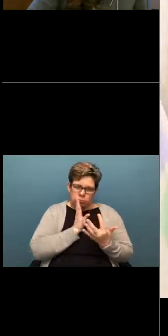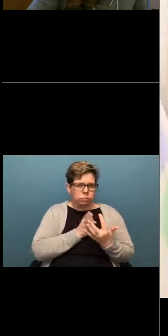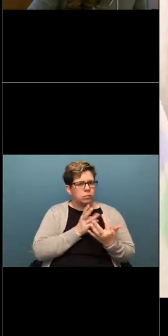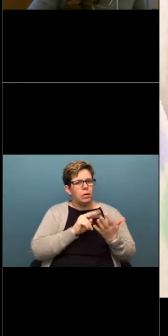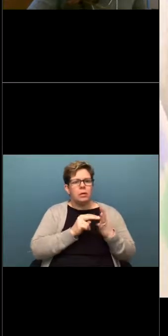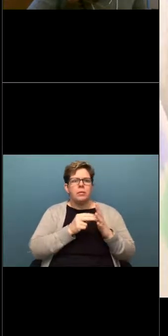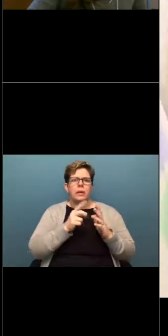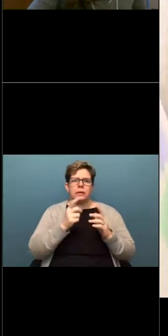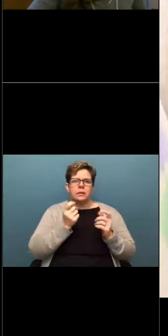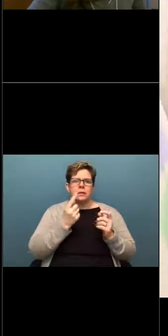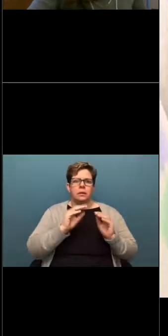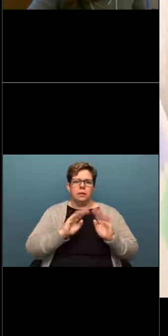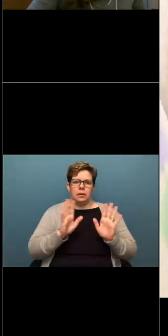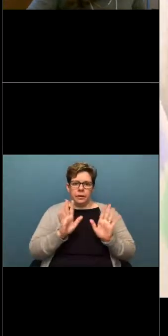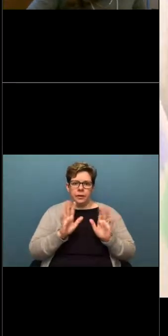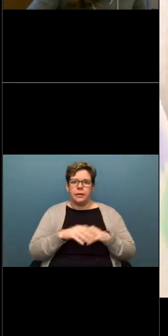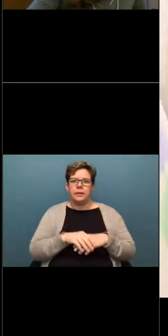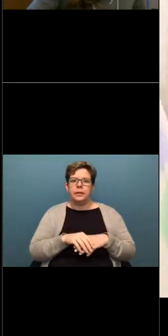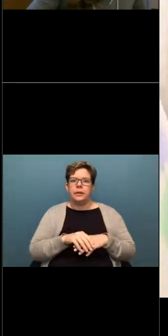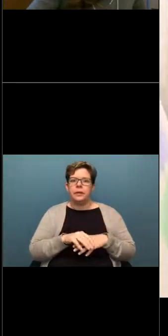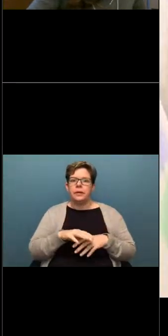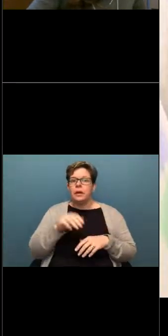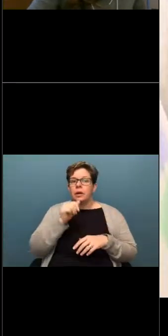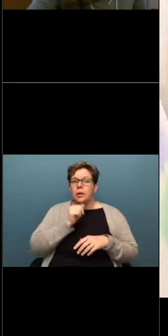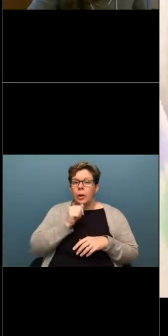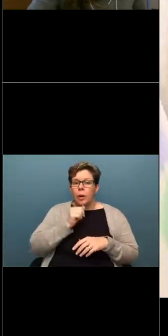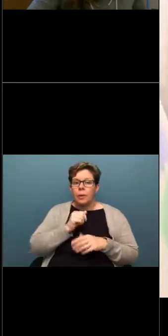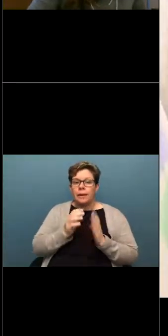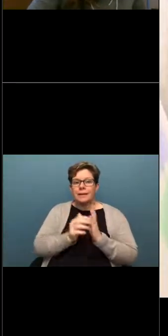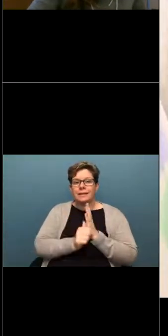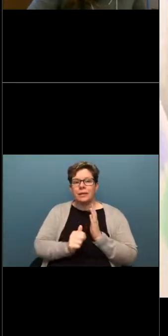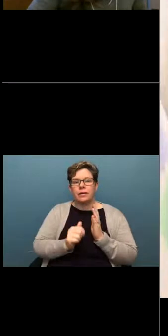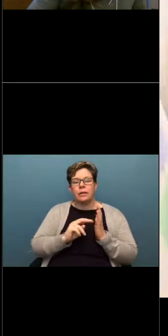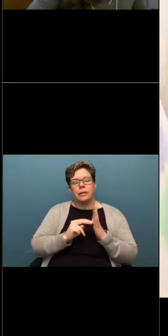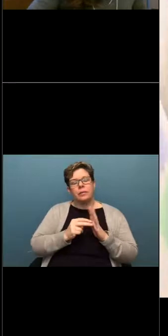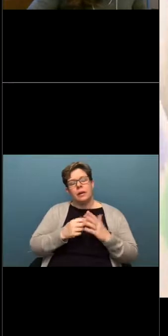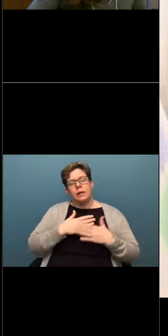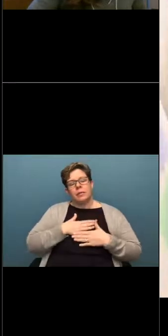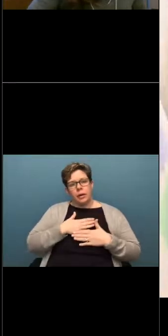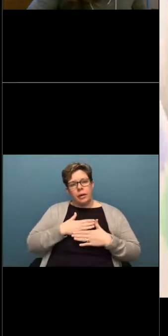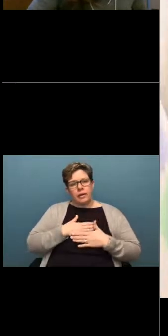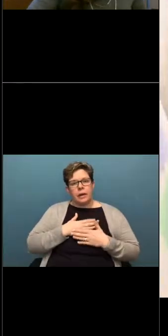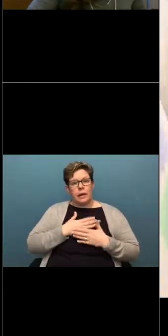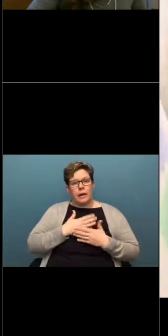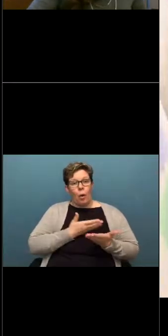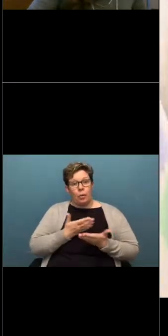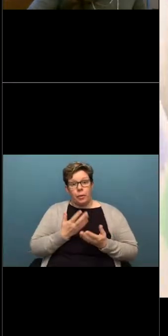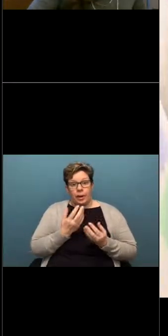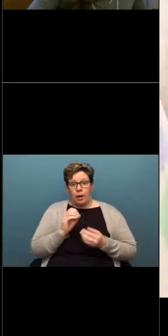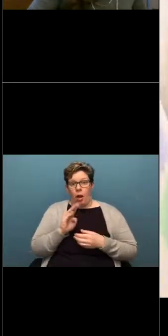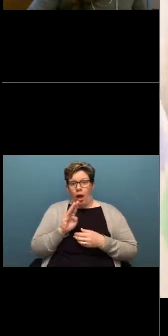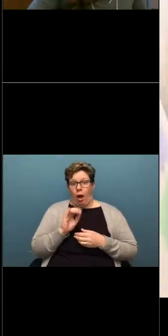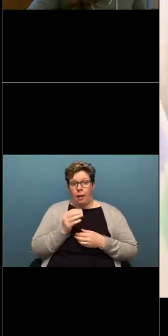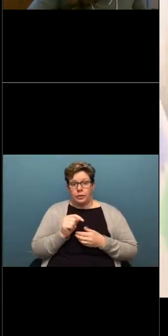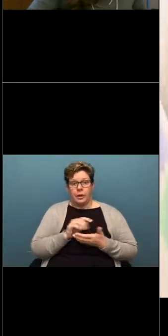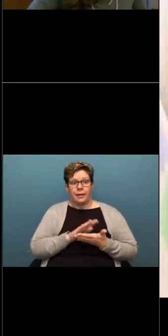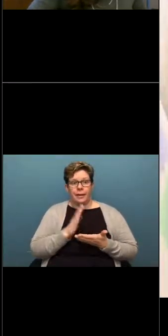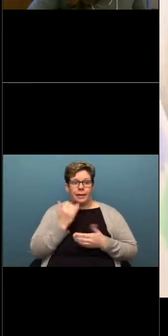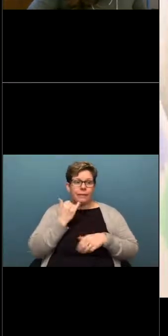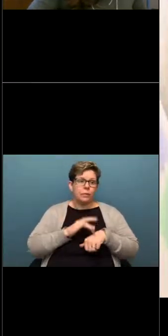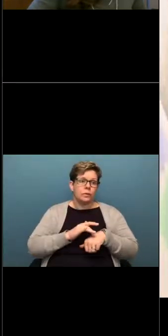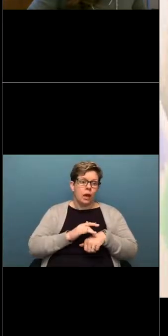tool. Coping skills like deep breathing or bringing a comfort object to make sure you feel safe and secure when you're